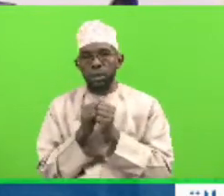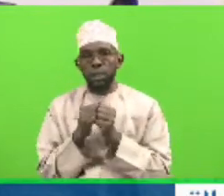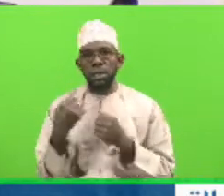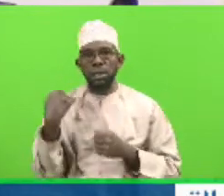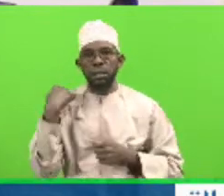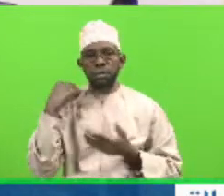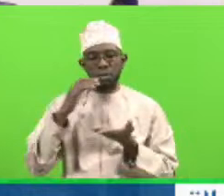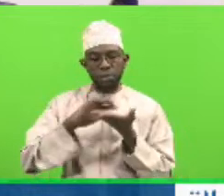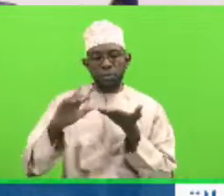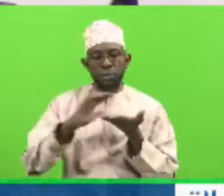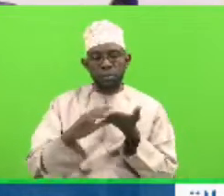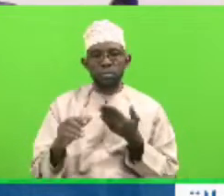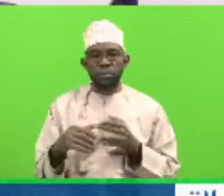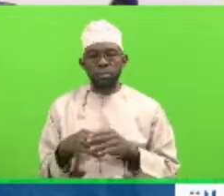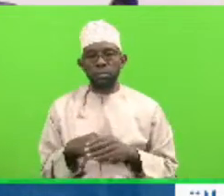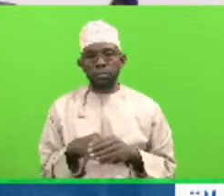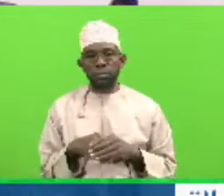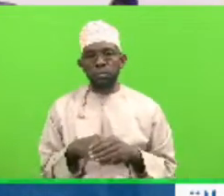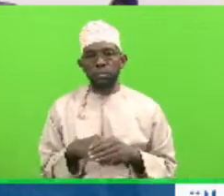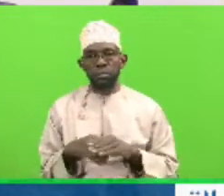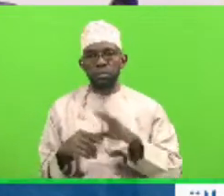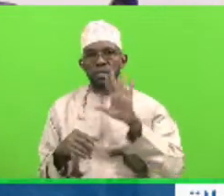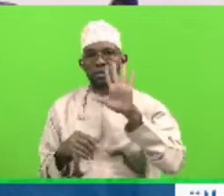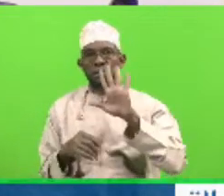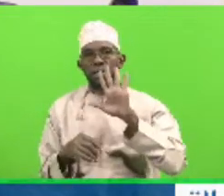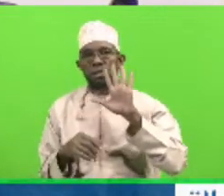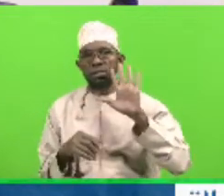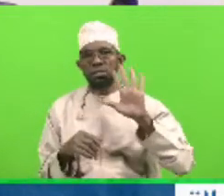quickly. Their pay bill number is